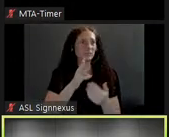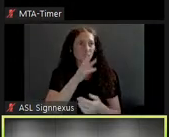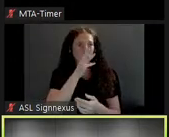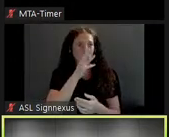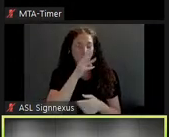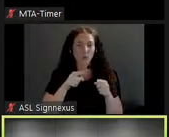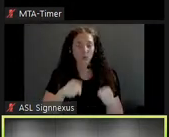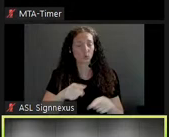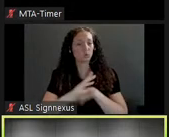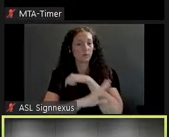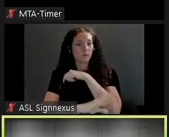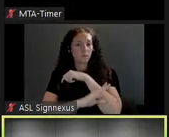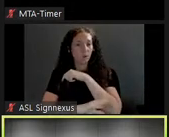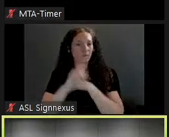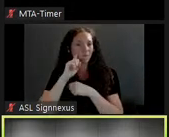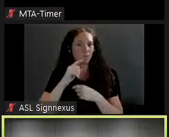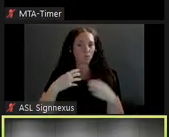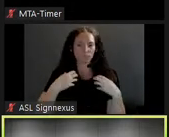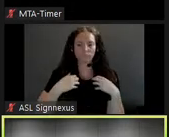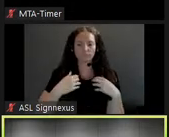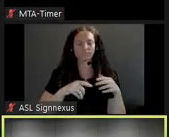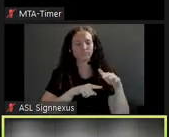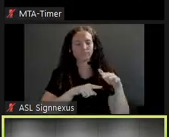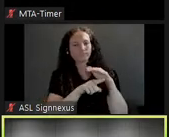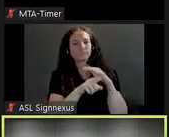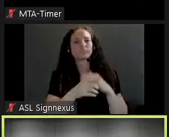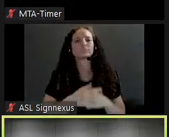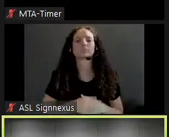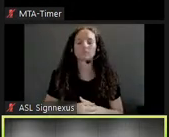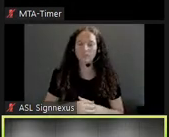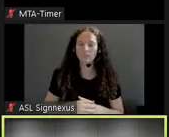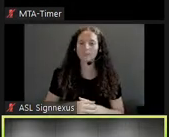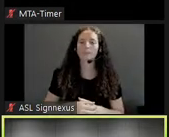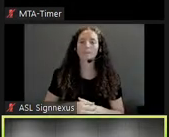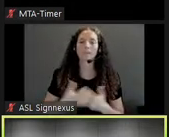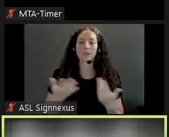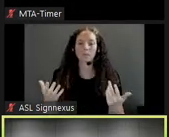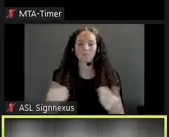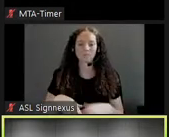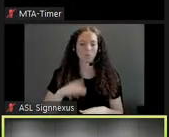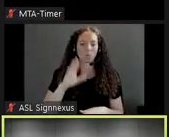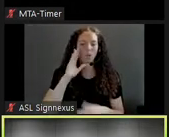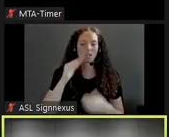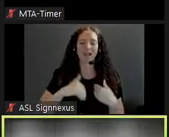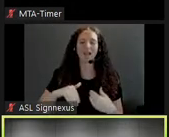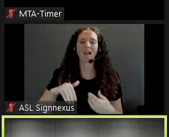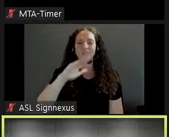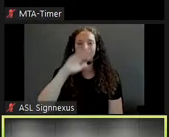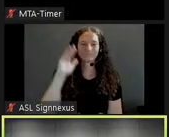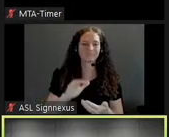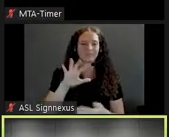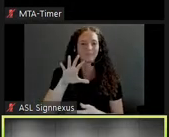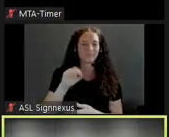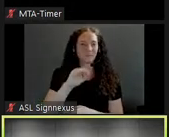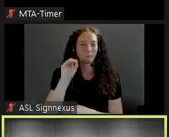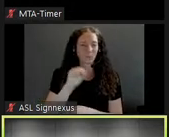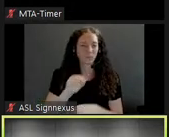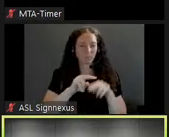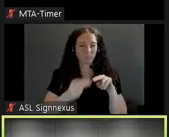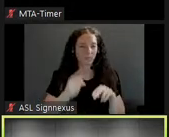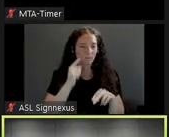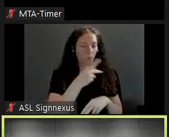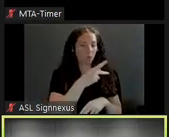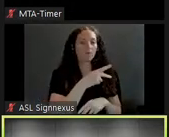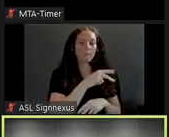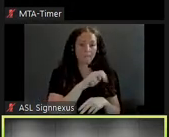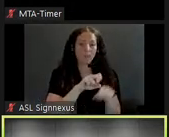Penn Station, it means a less crowded experience, with something like 50% of Long Island Railroad riders expected to shift their travel patterns over to Grand